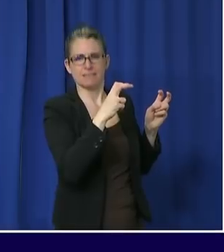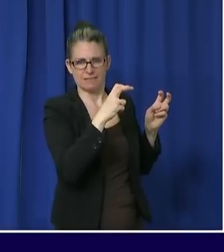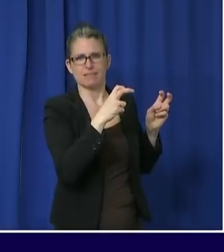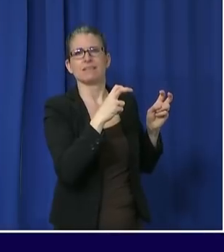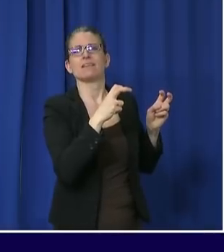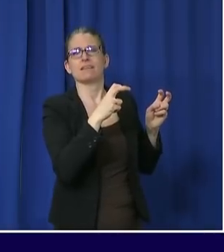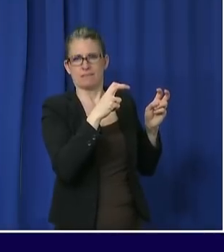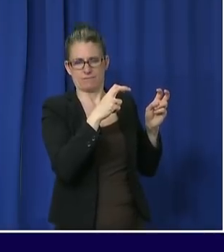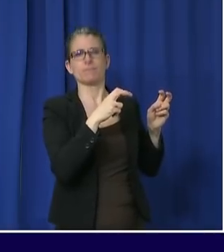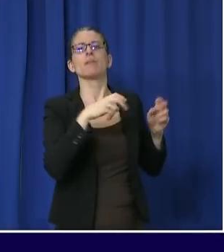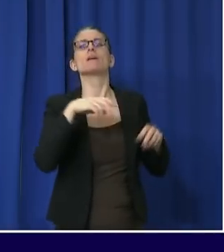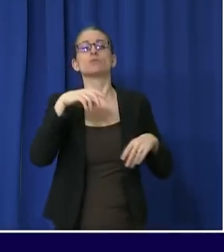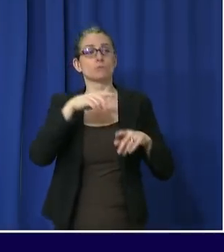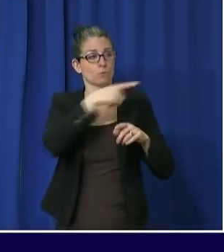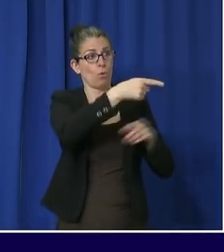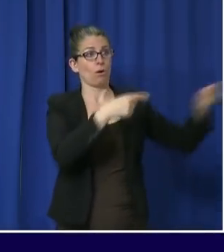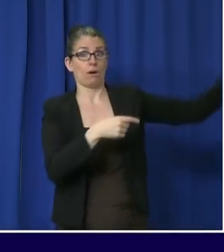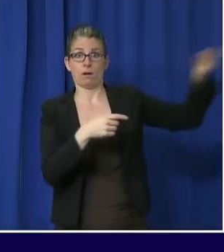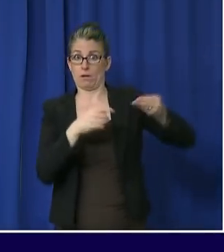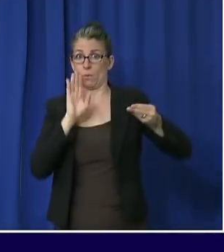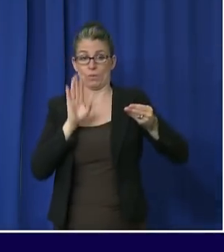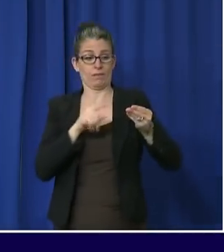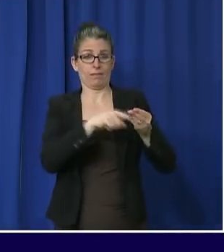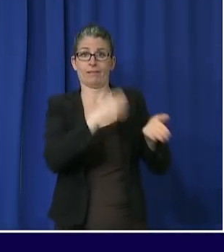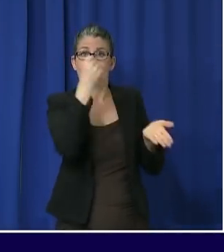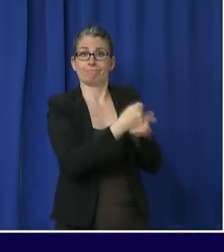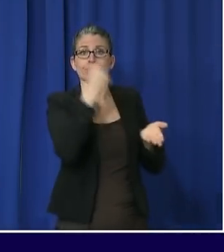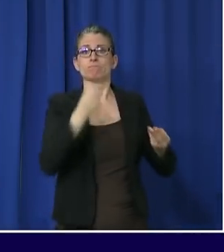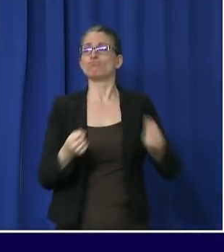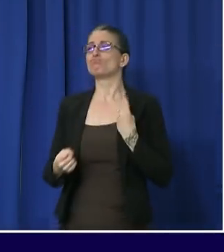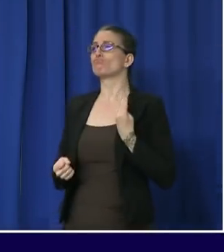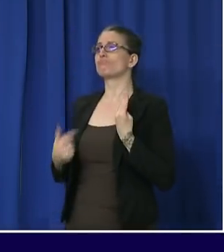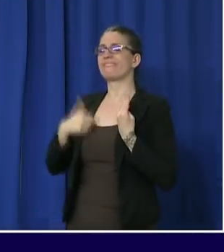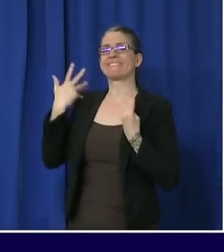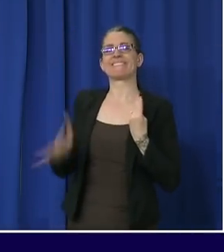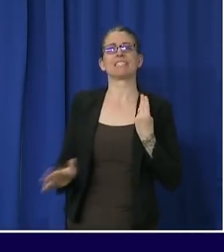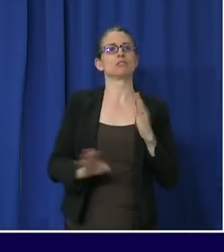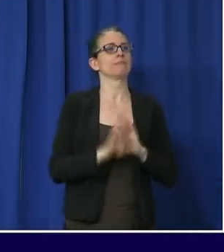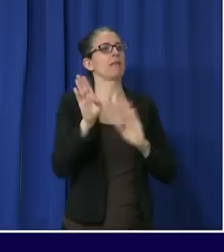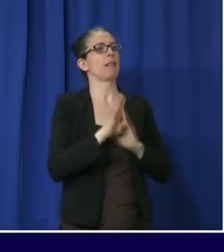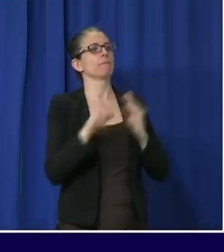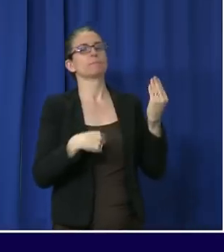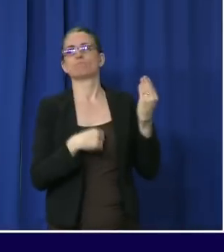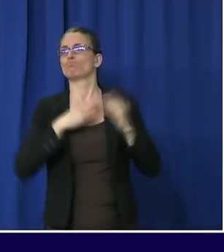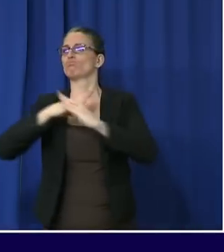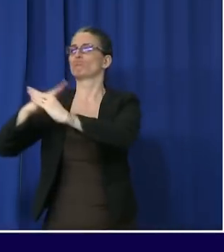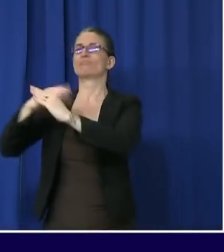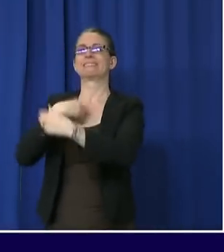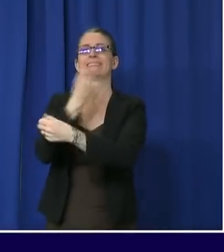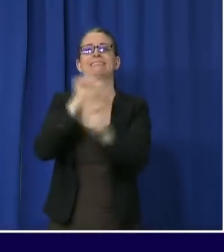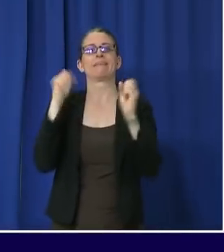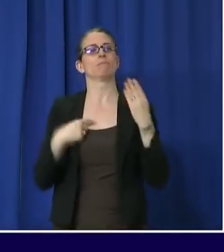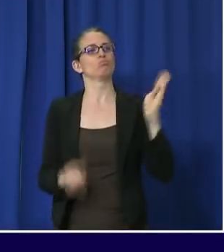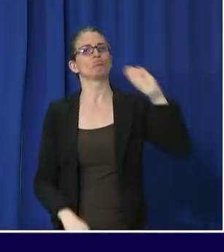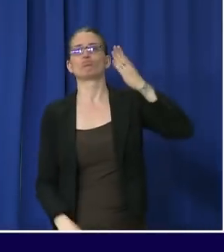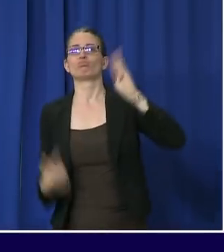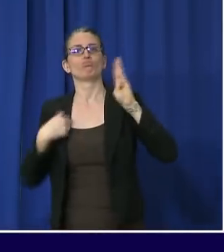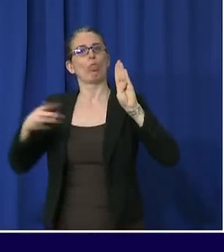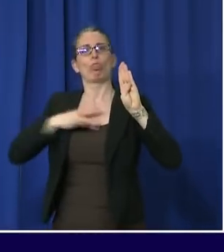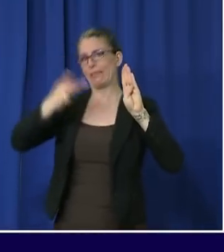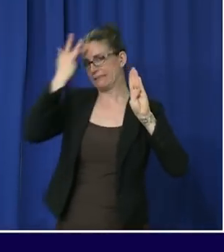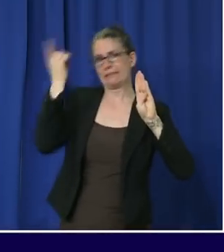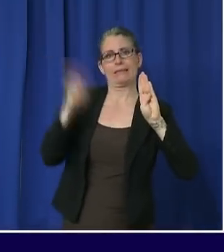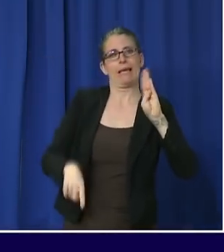about in other countries, and indeed even in some places in the United States, as a way to provide a bit more of a